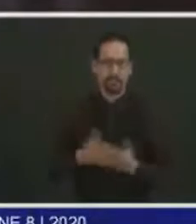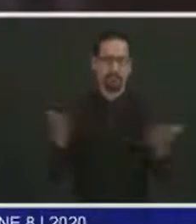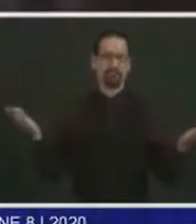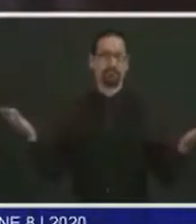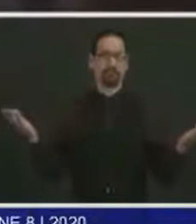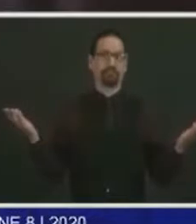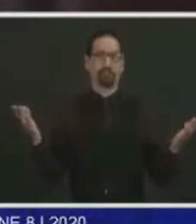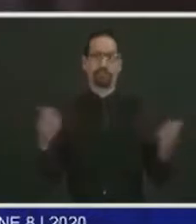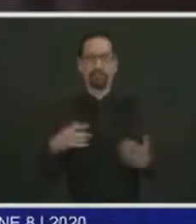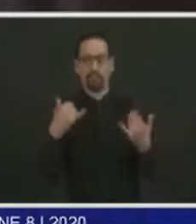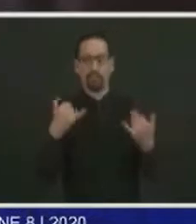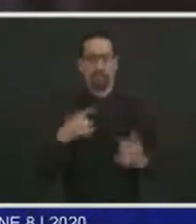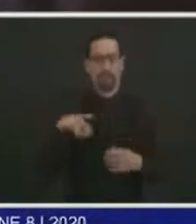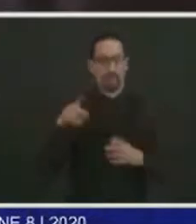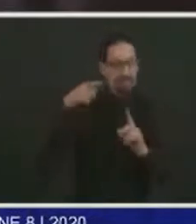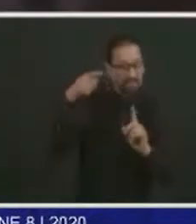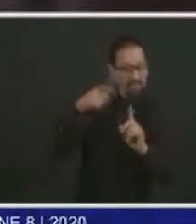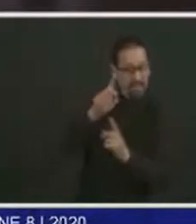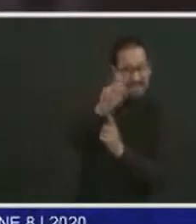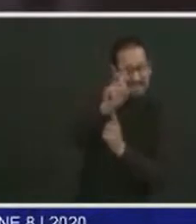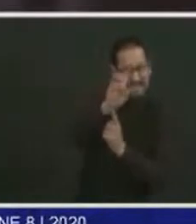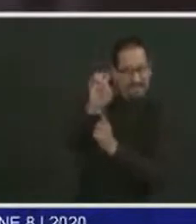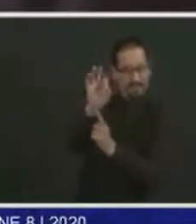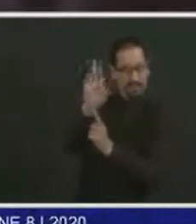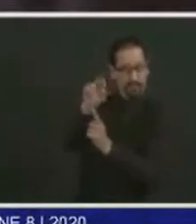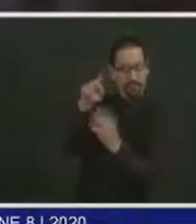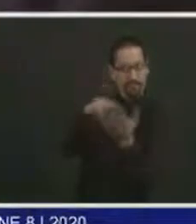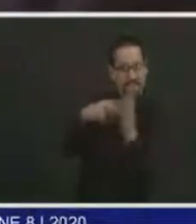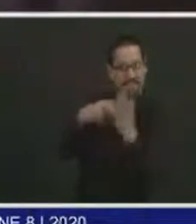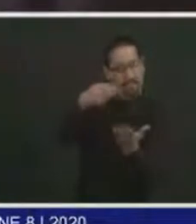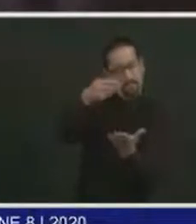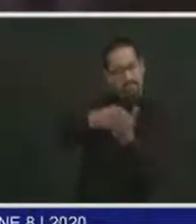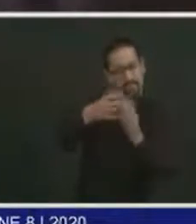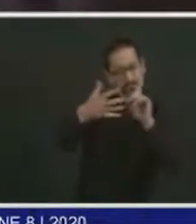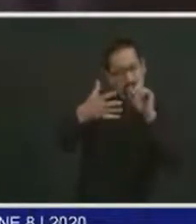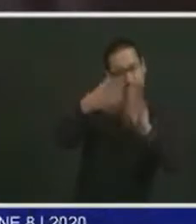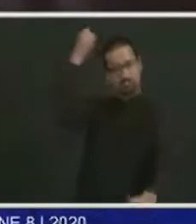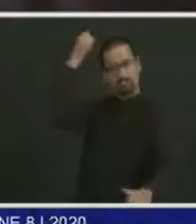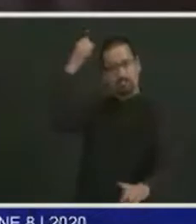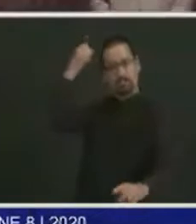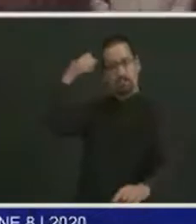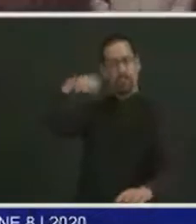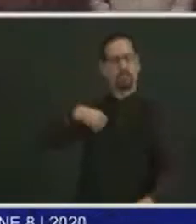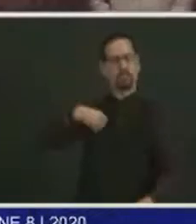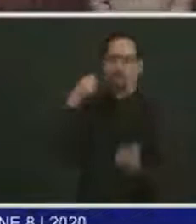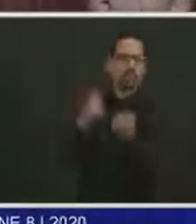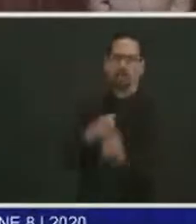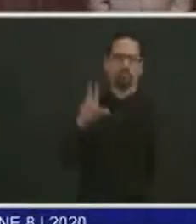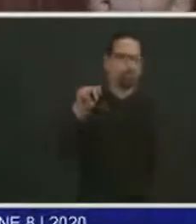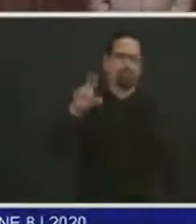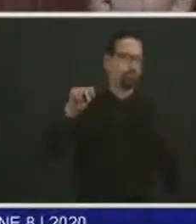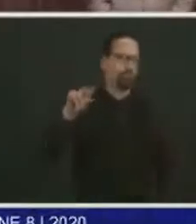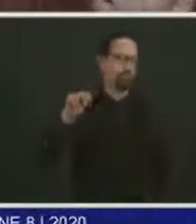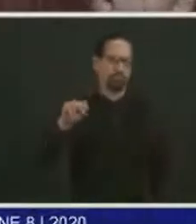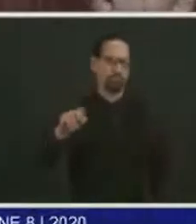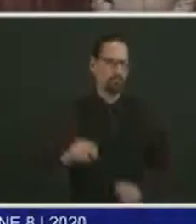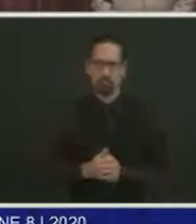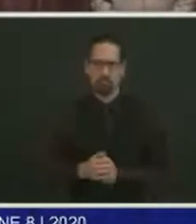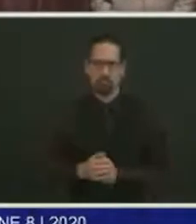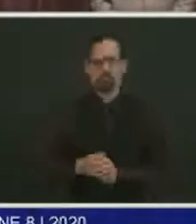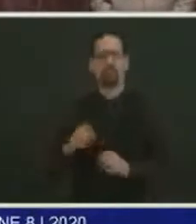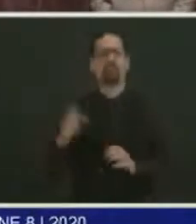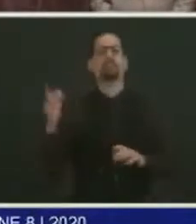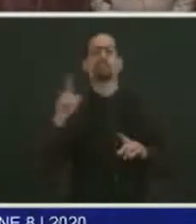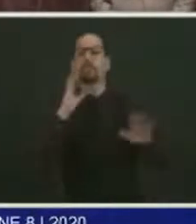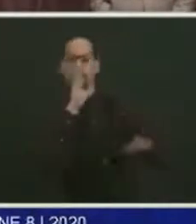was defunding, and that I don't support. So would you be willing to move some of the funds that are currently going